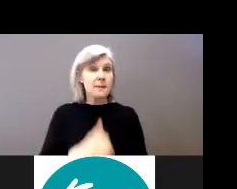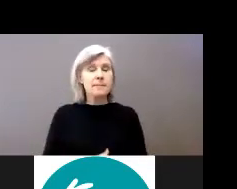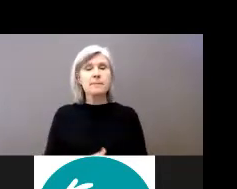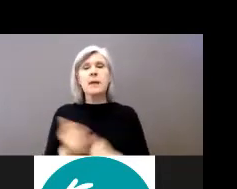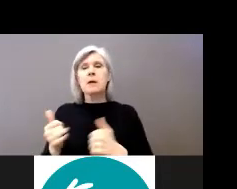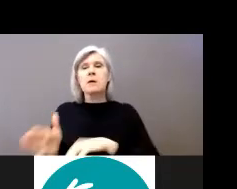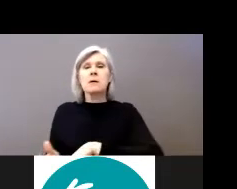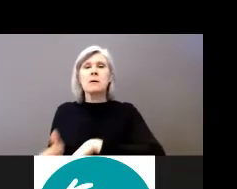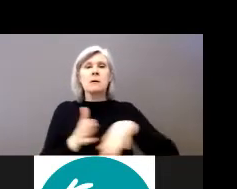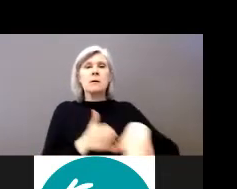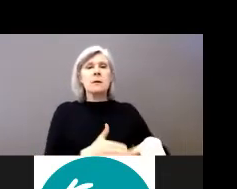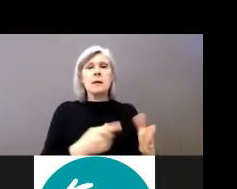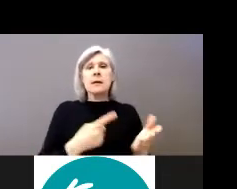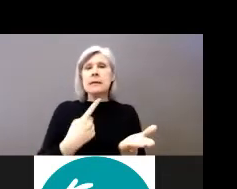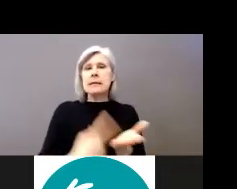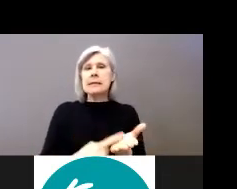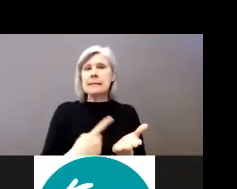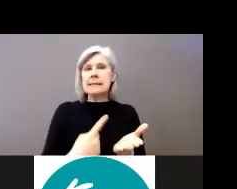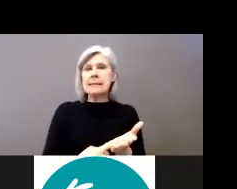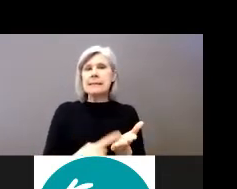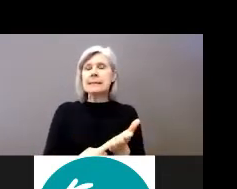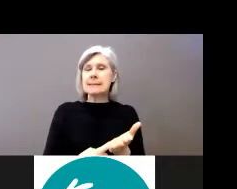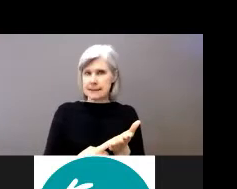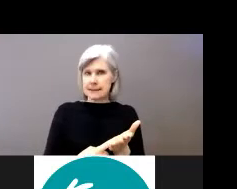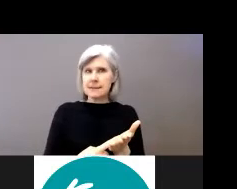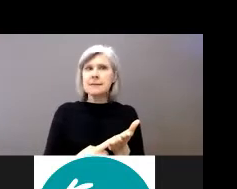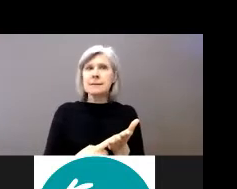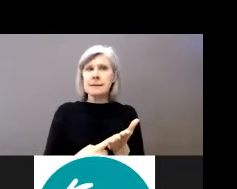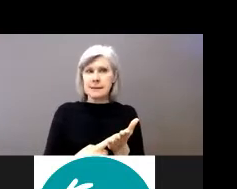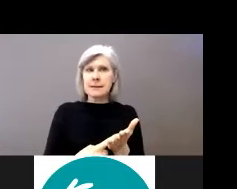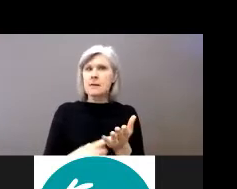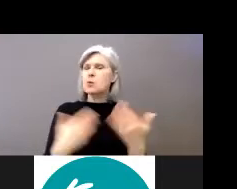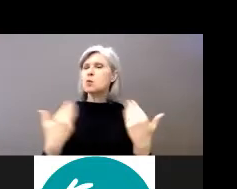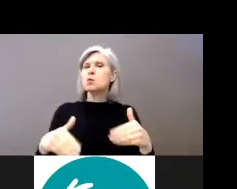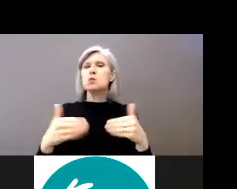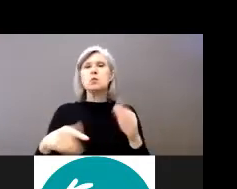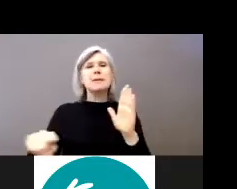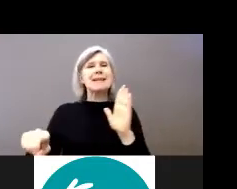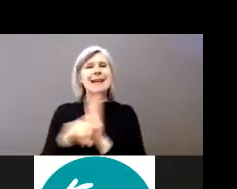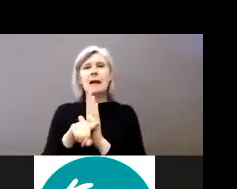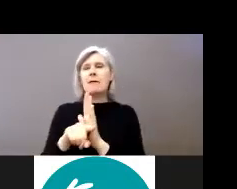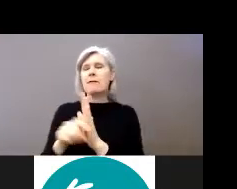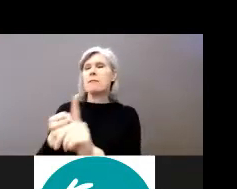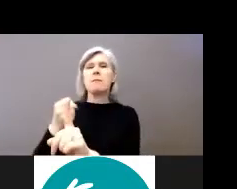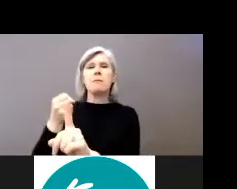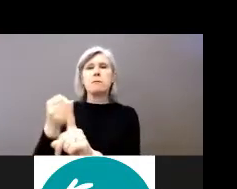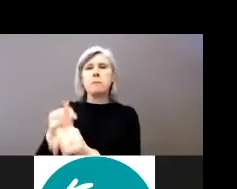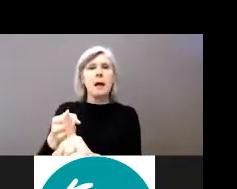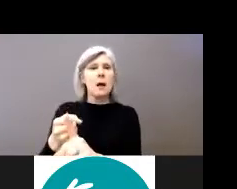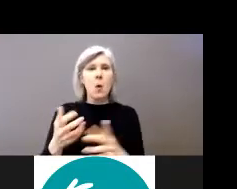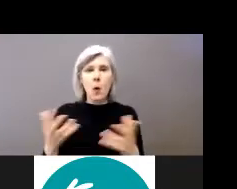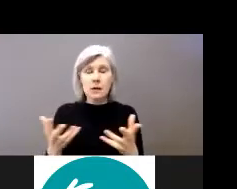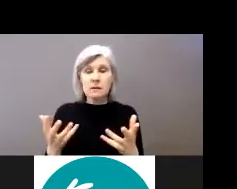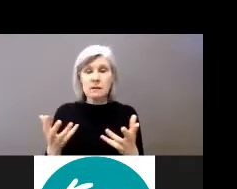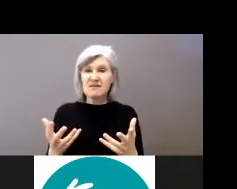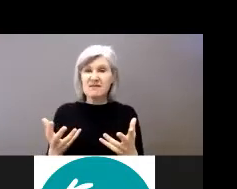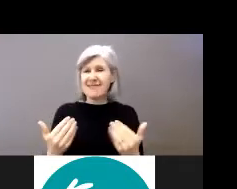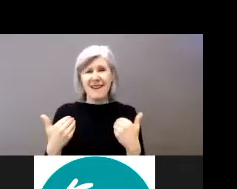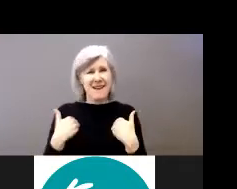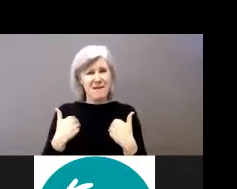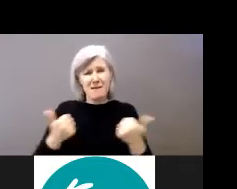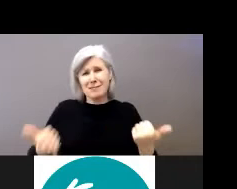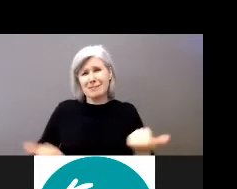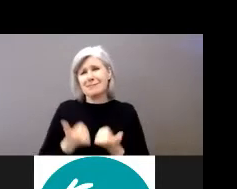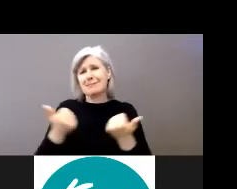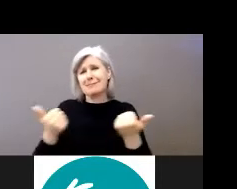ageism. The data that we have now are so unequivocal. This is a 2020